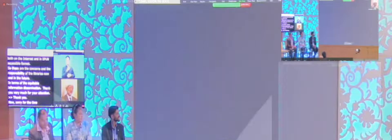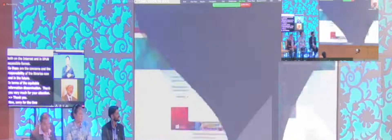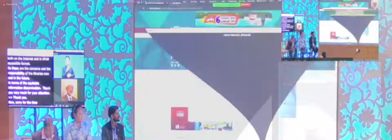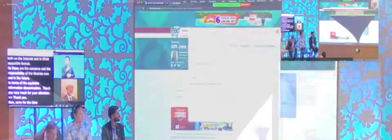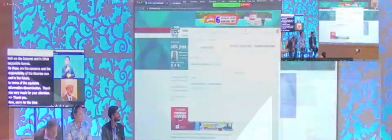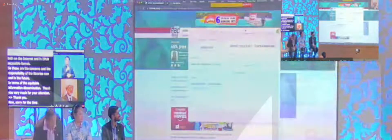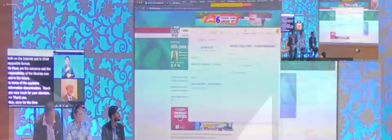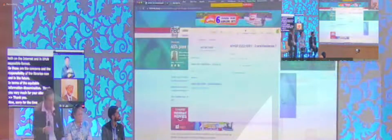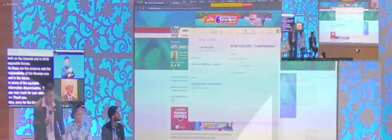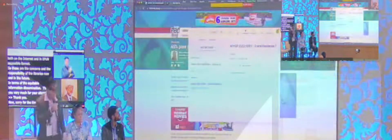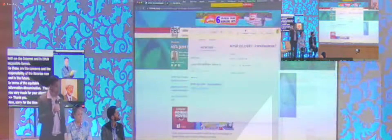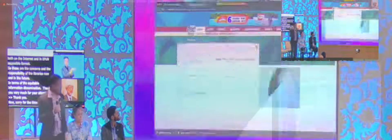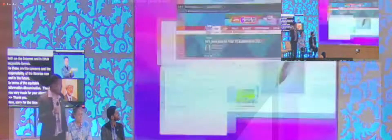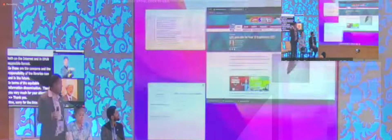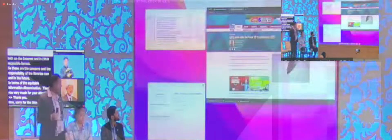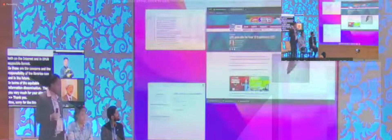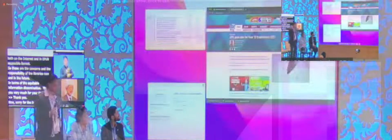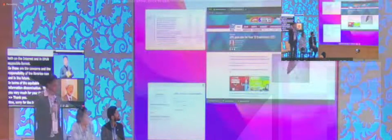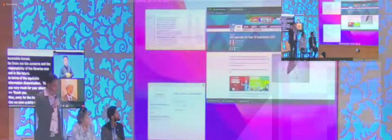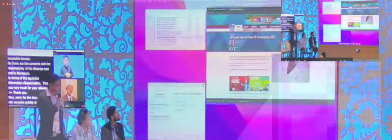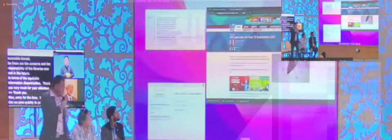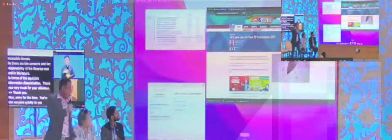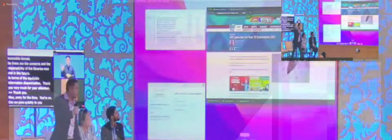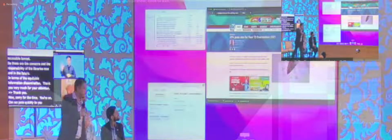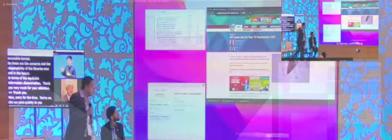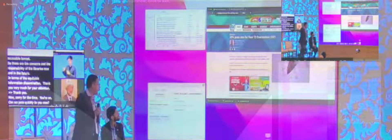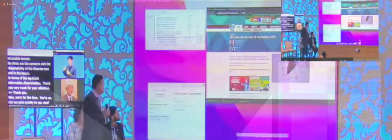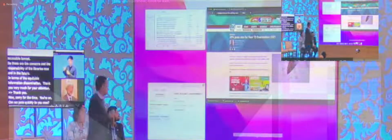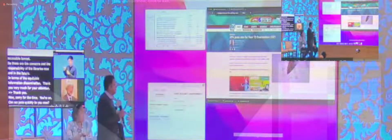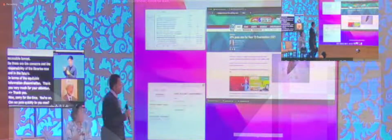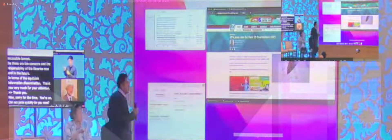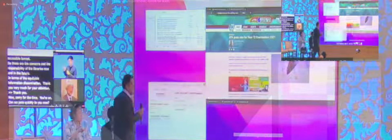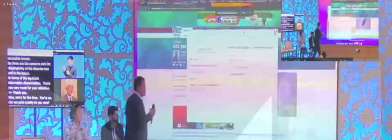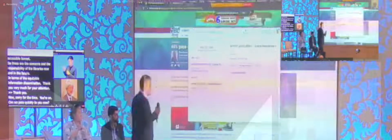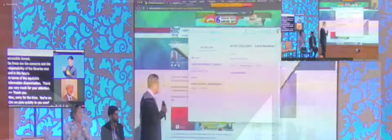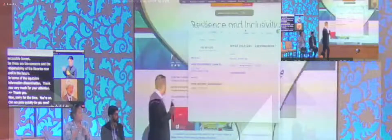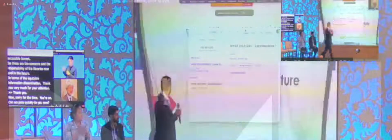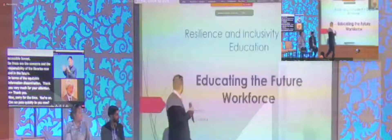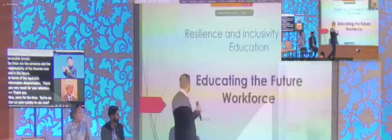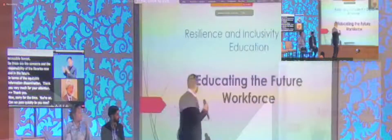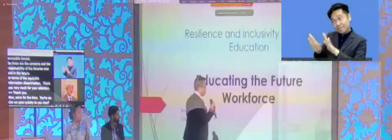quickly to you now? Hiroshi, could you stay online in case of questions?